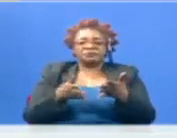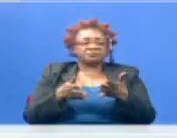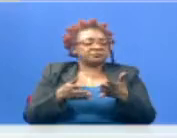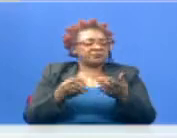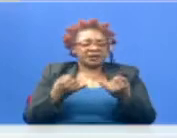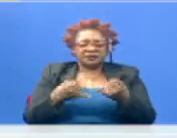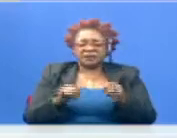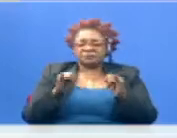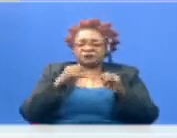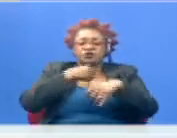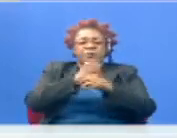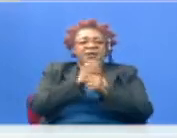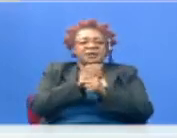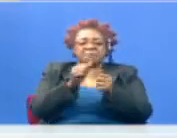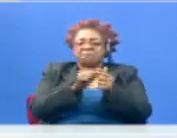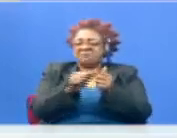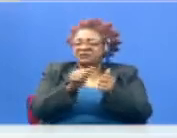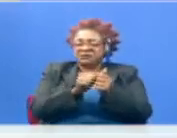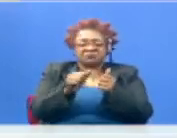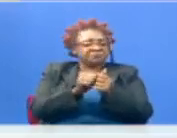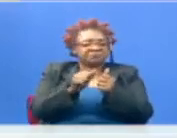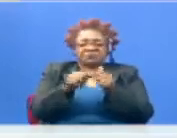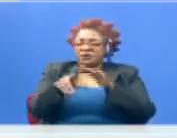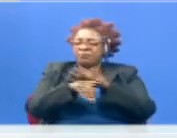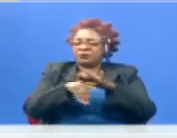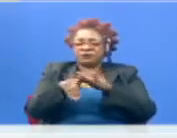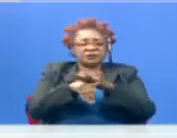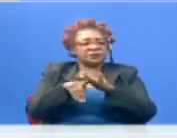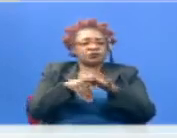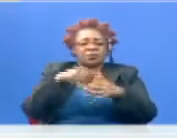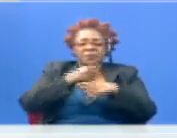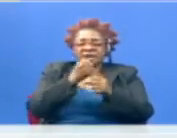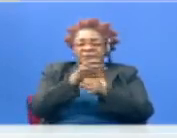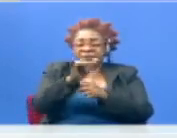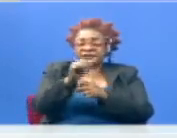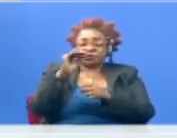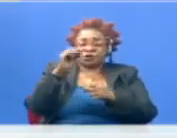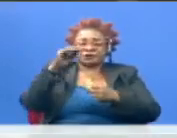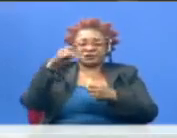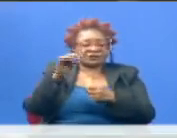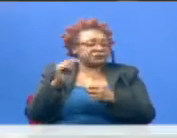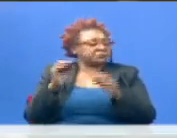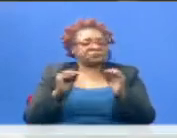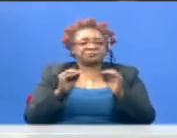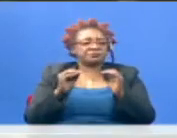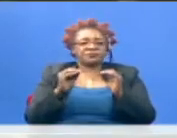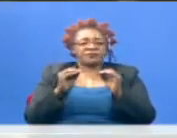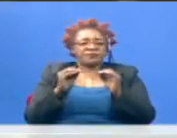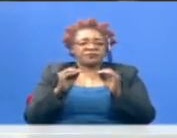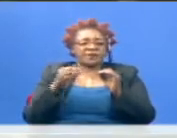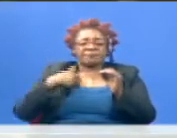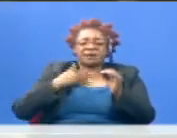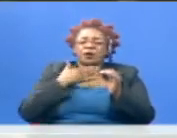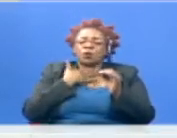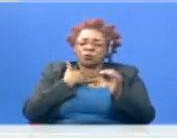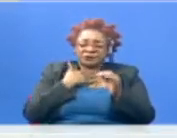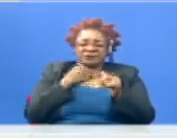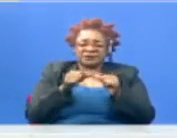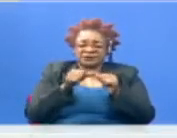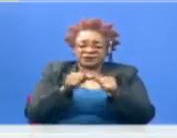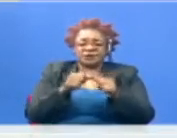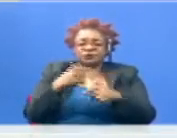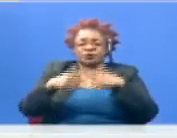maize protein, to increase the protein content in maize. Just going by because, the example. Yes, yes, and I want to still to go on with